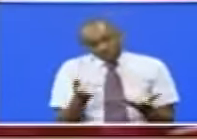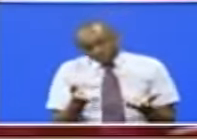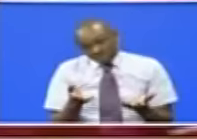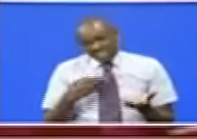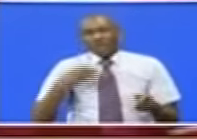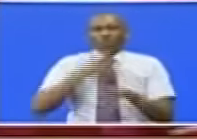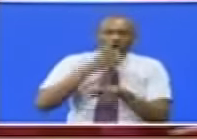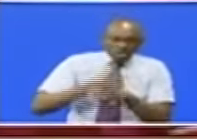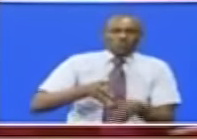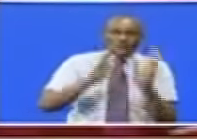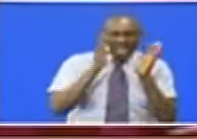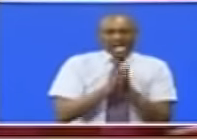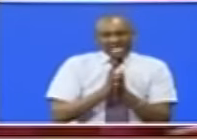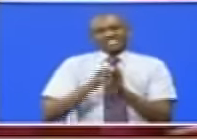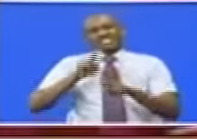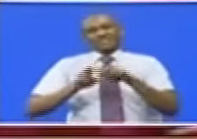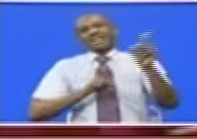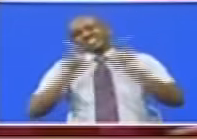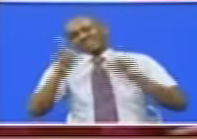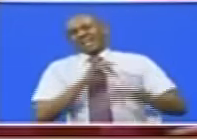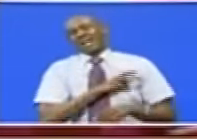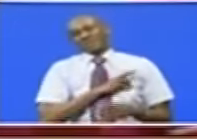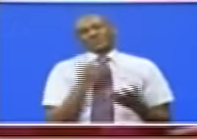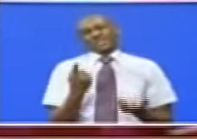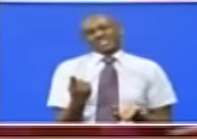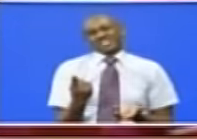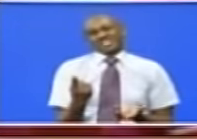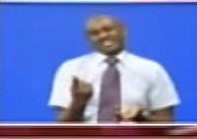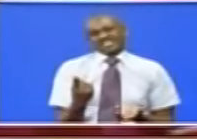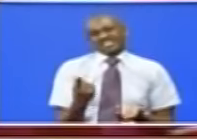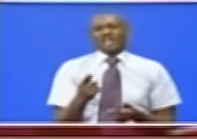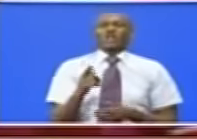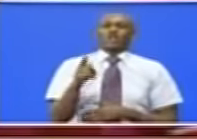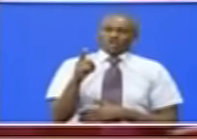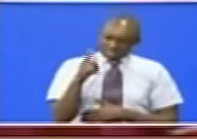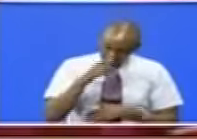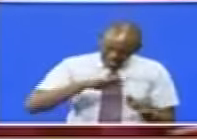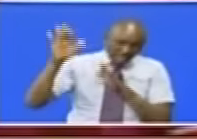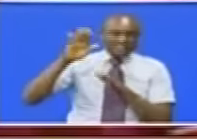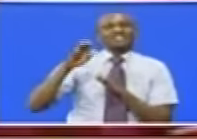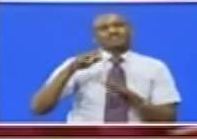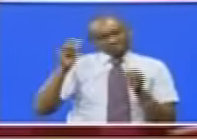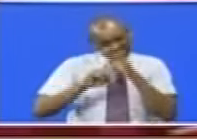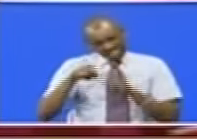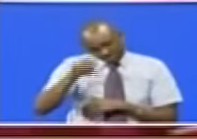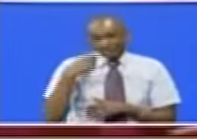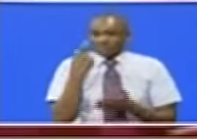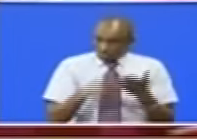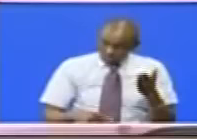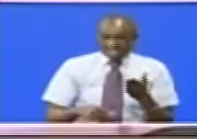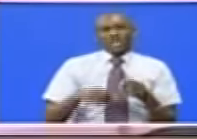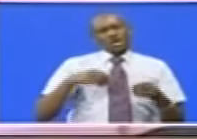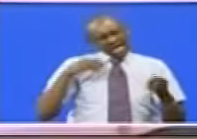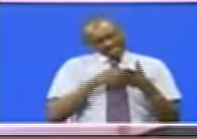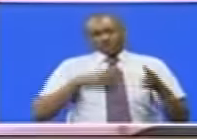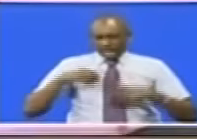false mileage claims, seating and travel allowances. Indeed, lawmakers mid this year passed laws requiring all staff at the commission